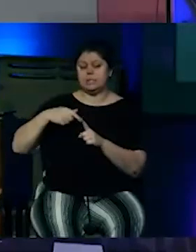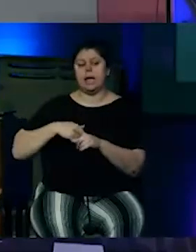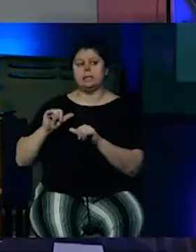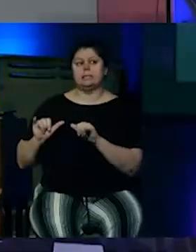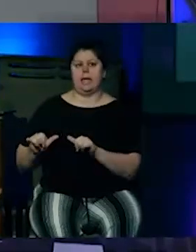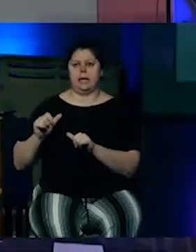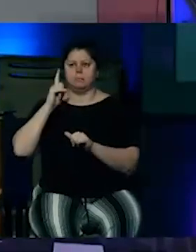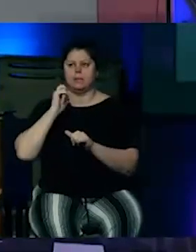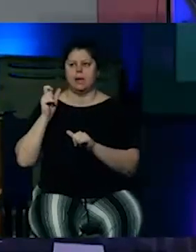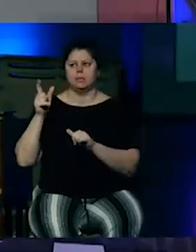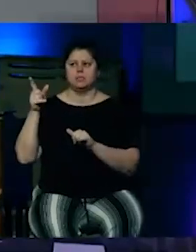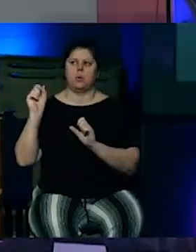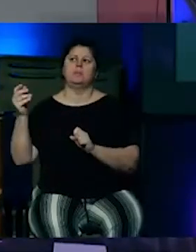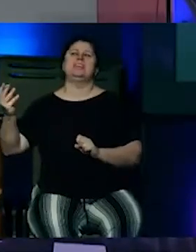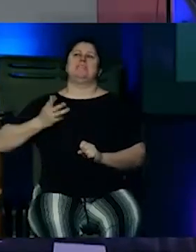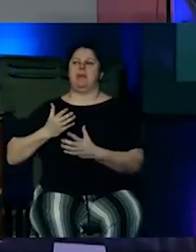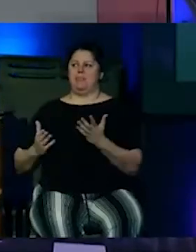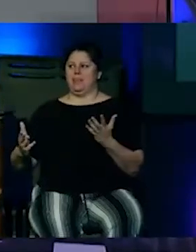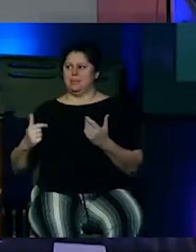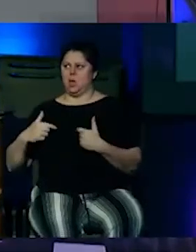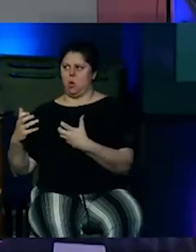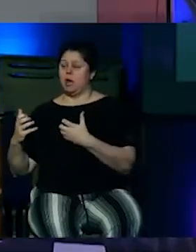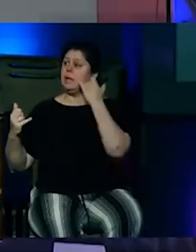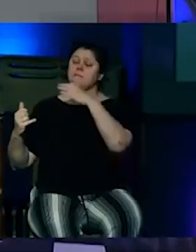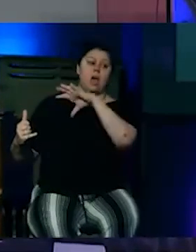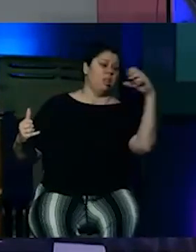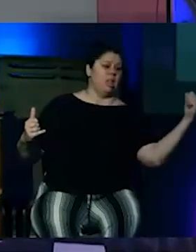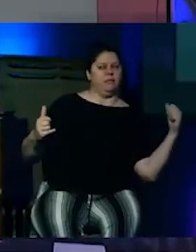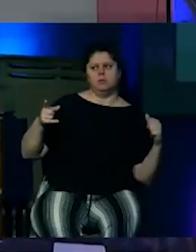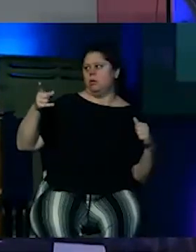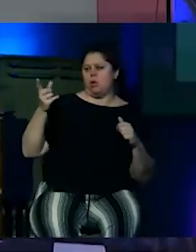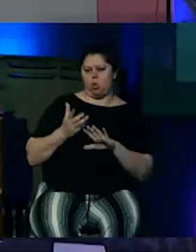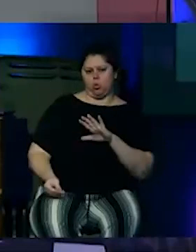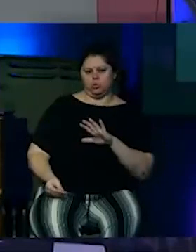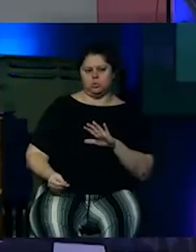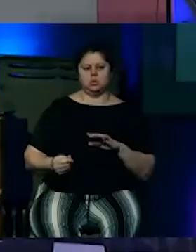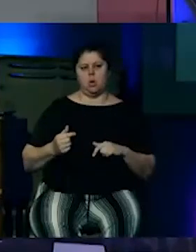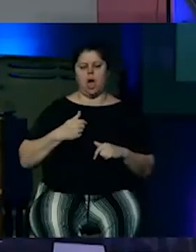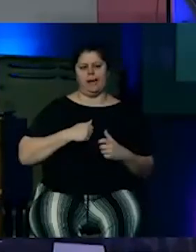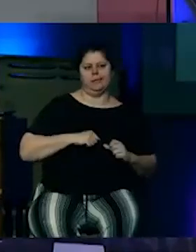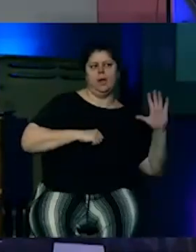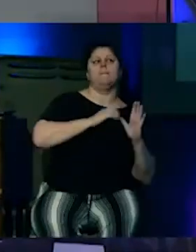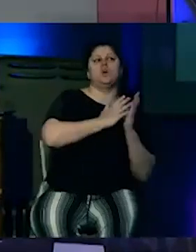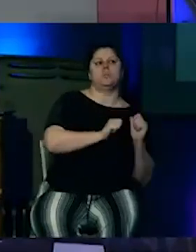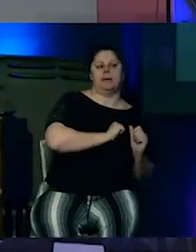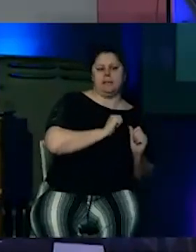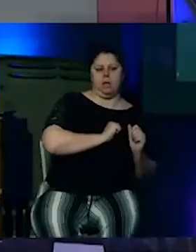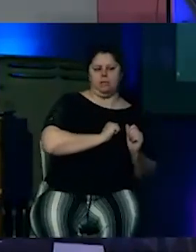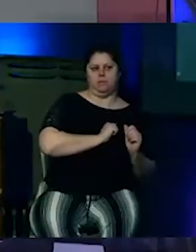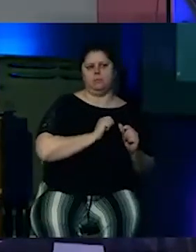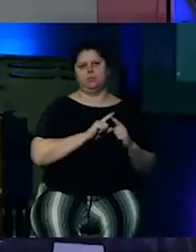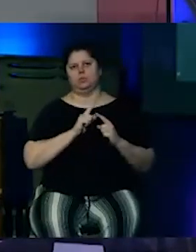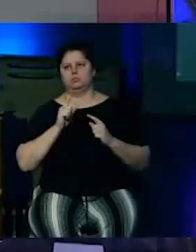give me things that I wanted, that I knew that I couldn't get if I left, and I had to trade parts of myself. I had to trade conforming